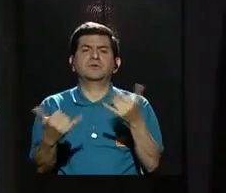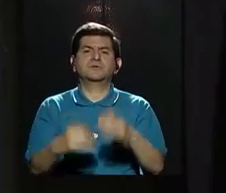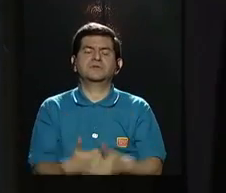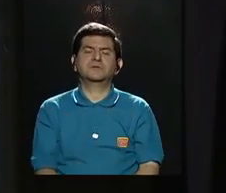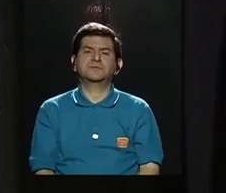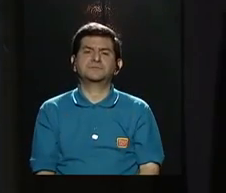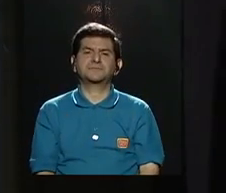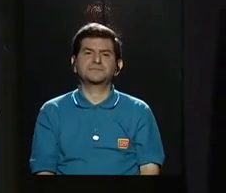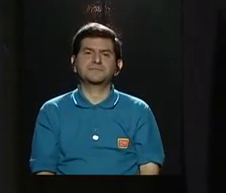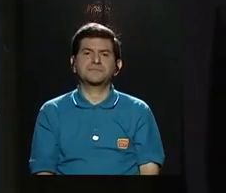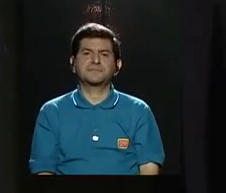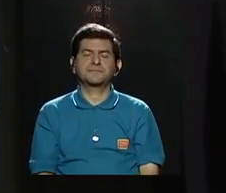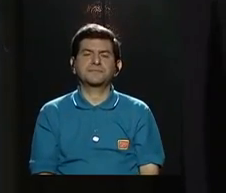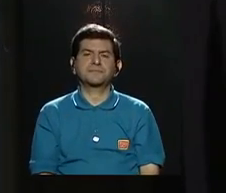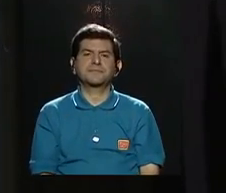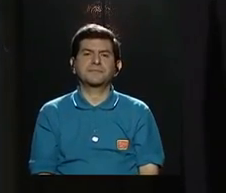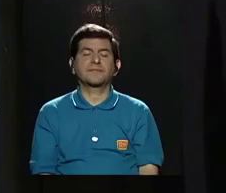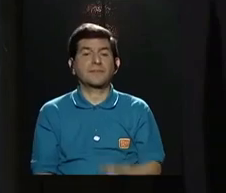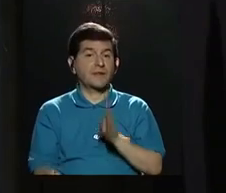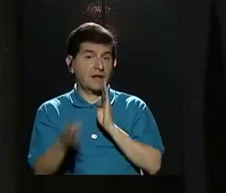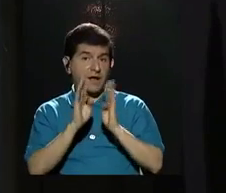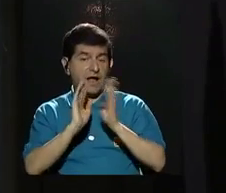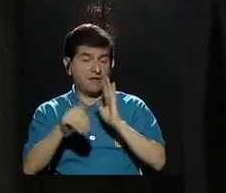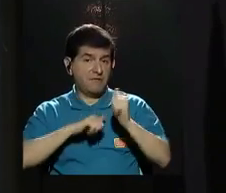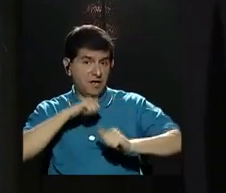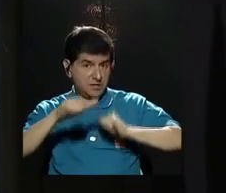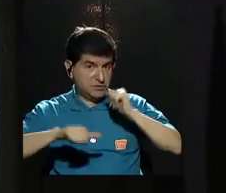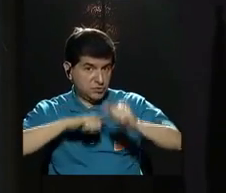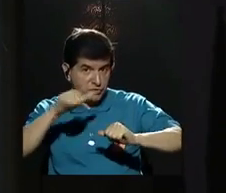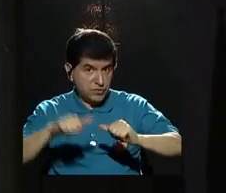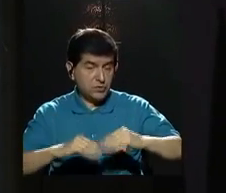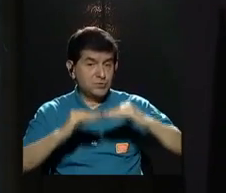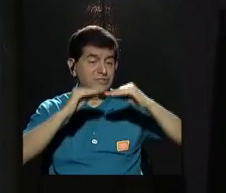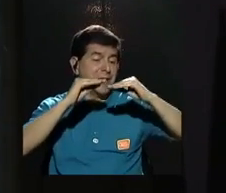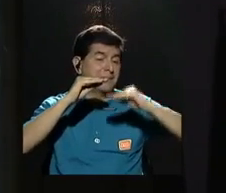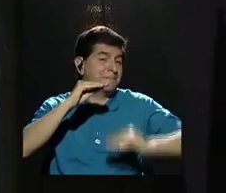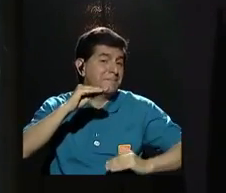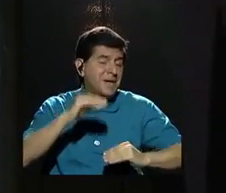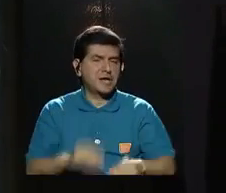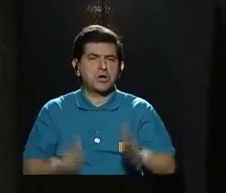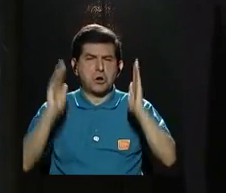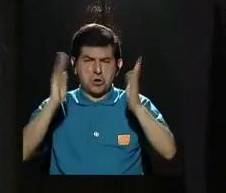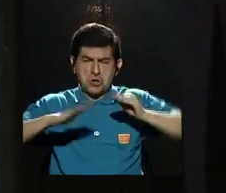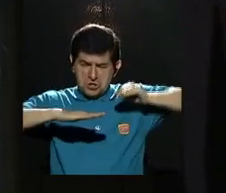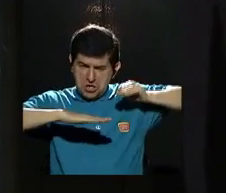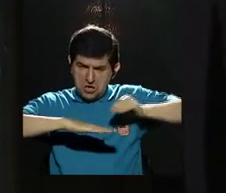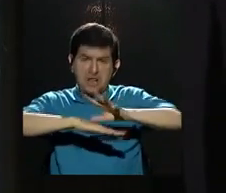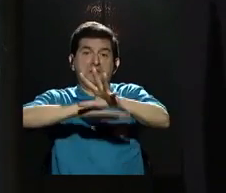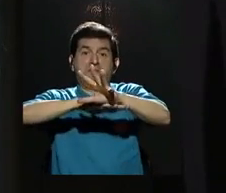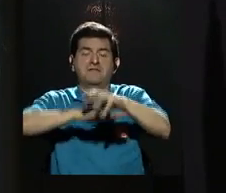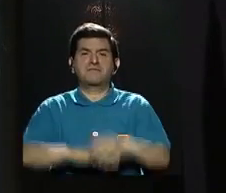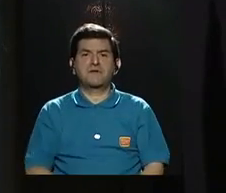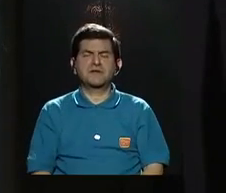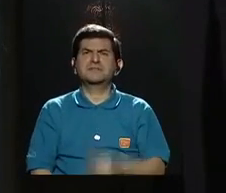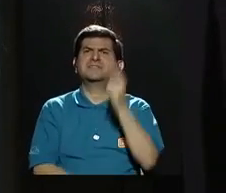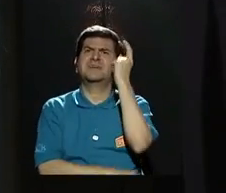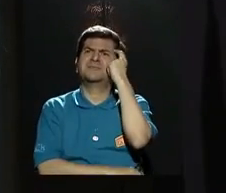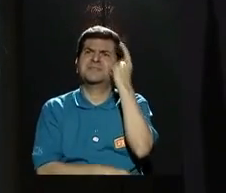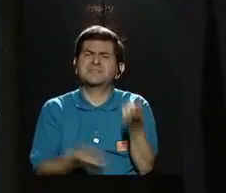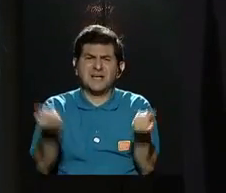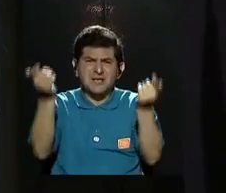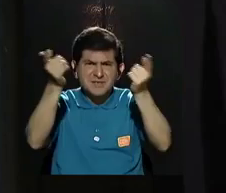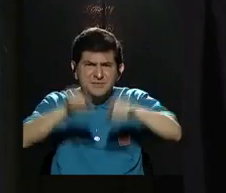And speaking about minor struggles with vast implications, let us think about what is happening today in occupied Palestine,